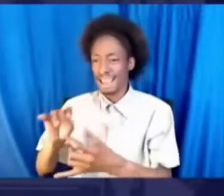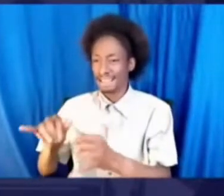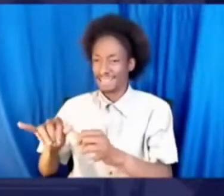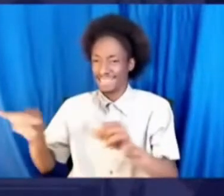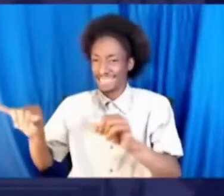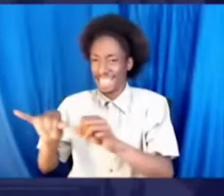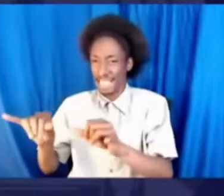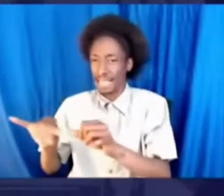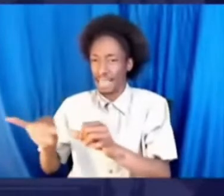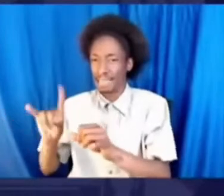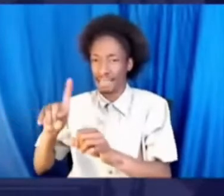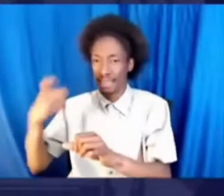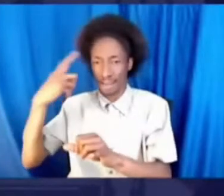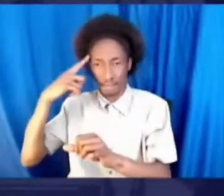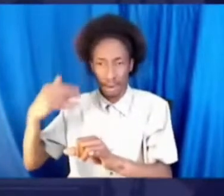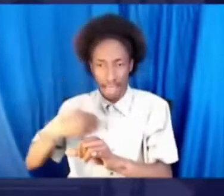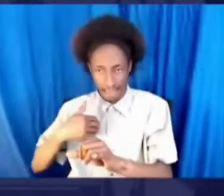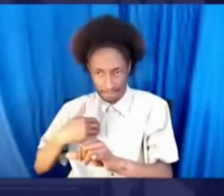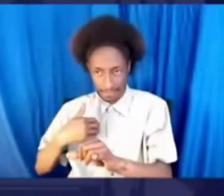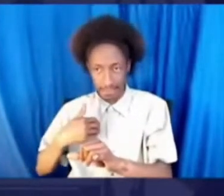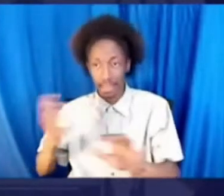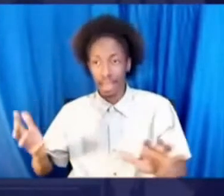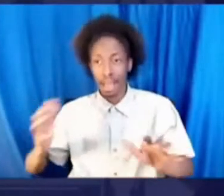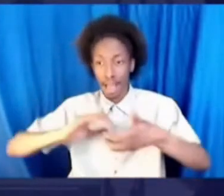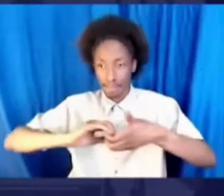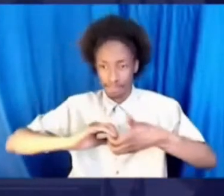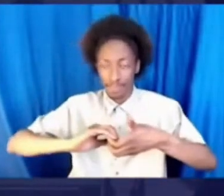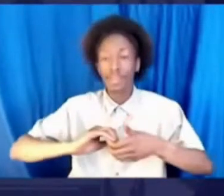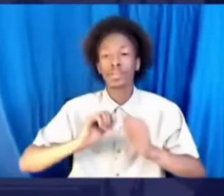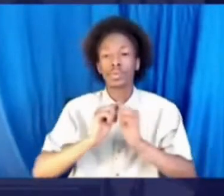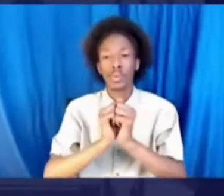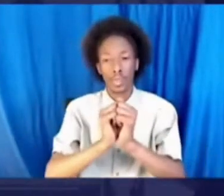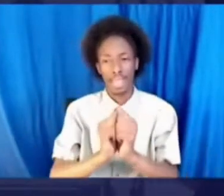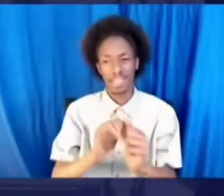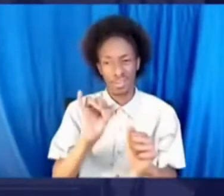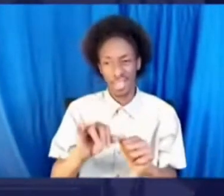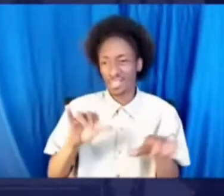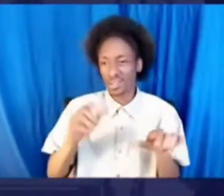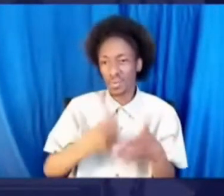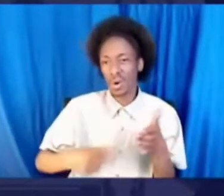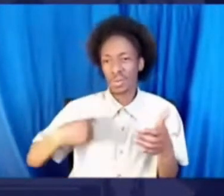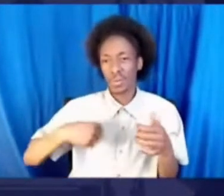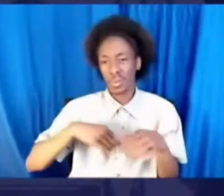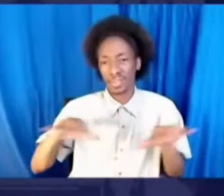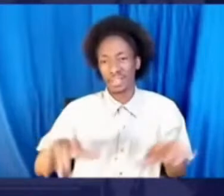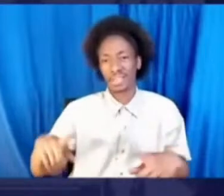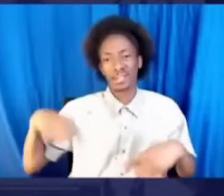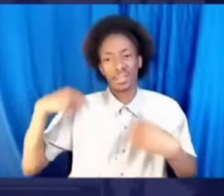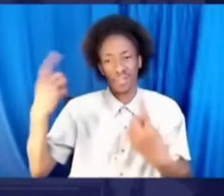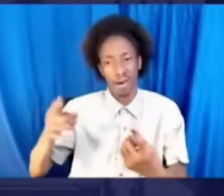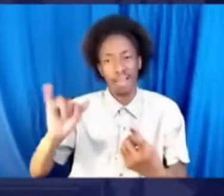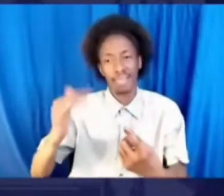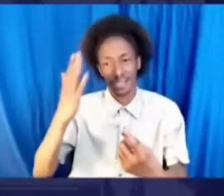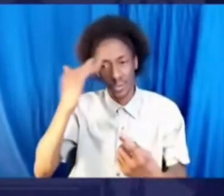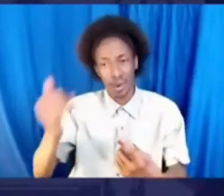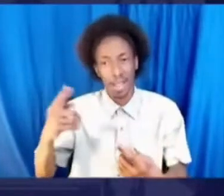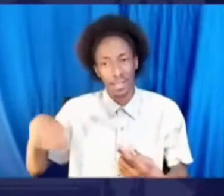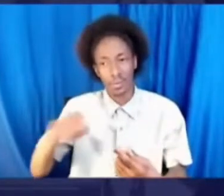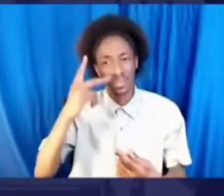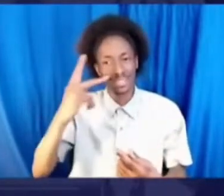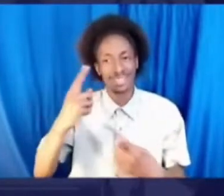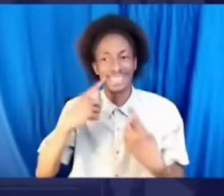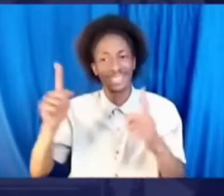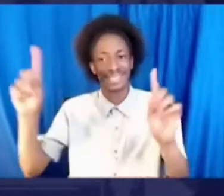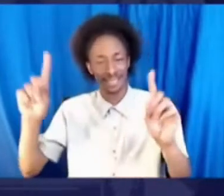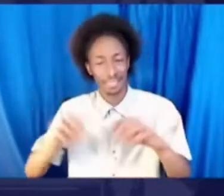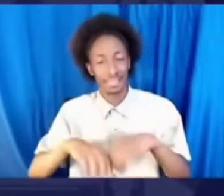And together, that is what we have done so far, which has resulted in the success we have seen. As Secretary